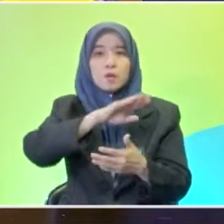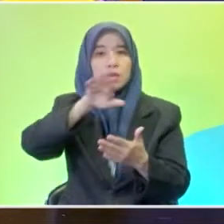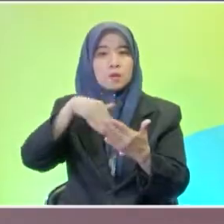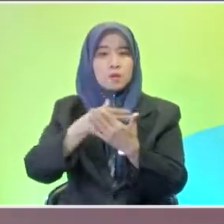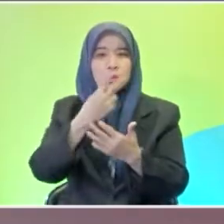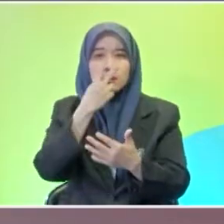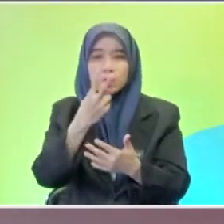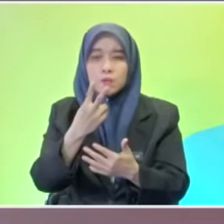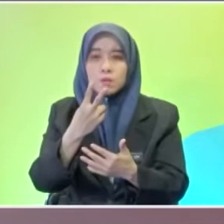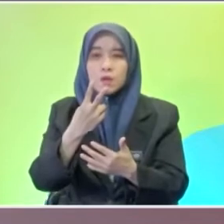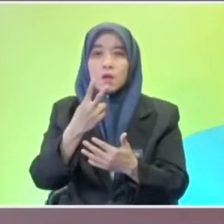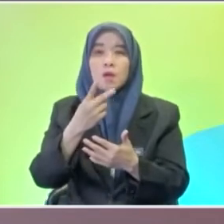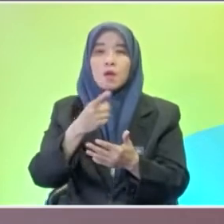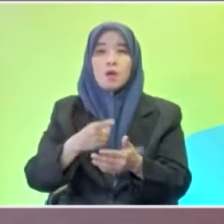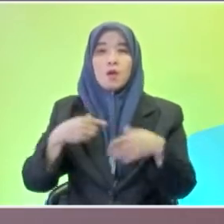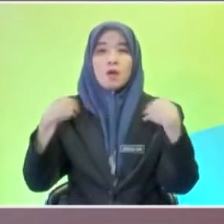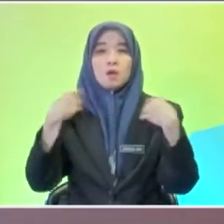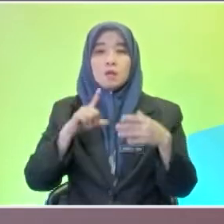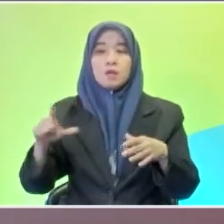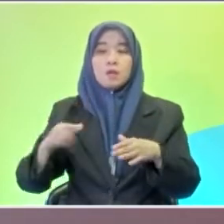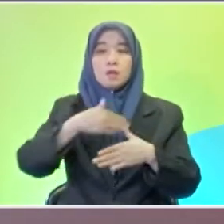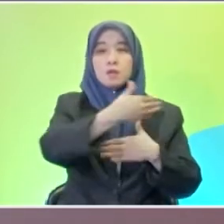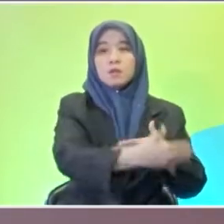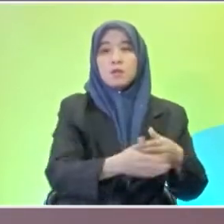And all that he could see was the other side of the river.